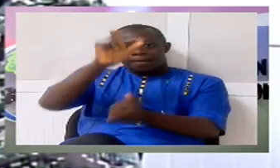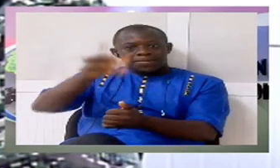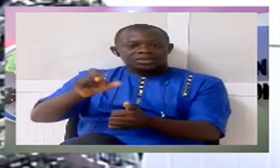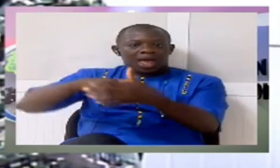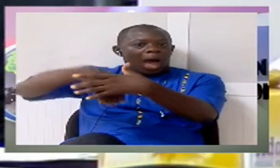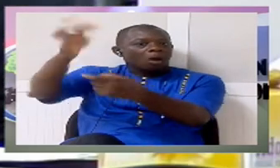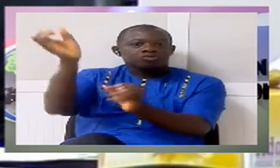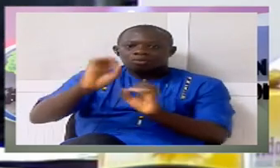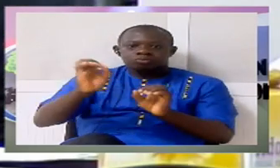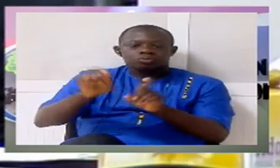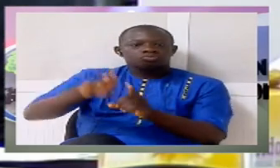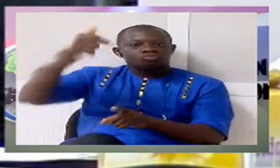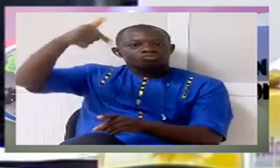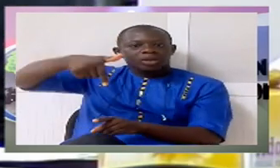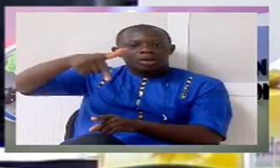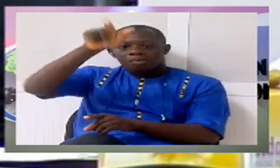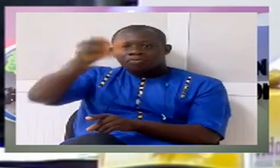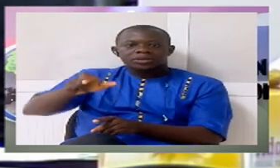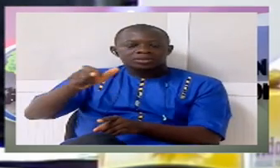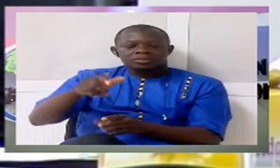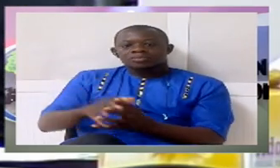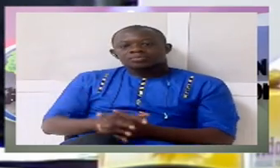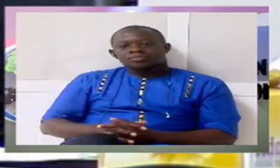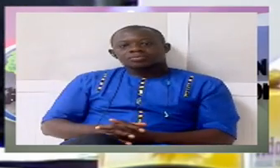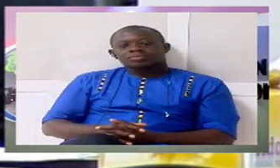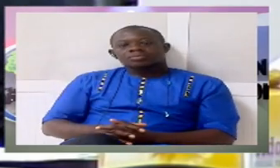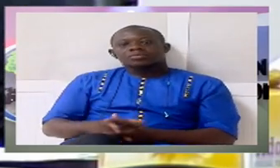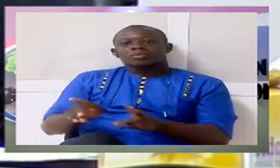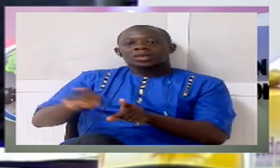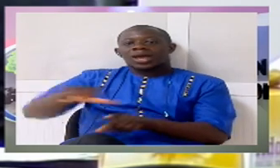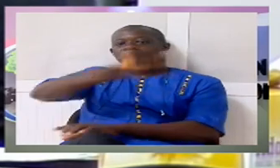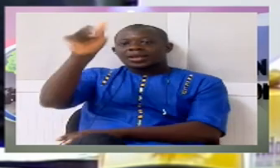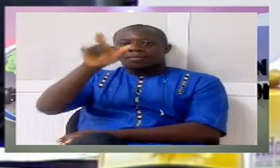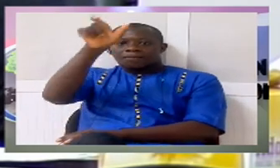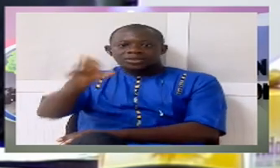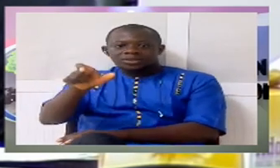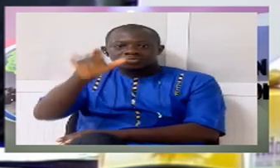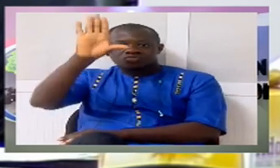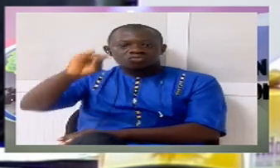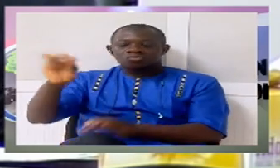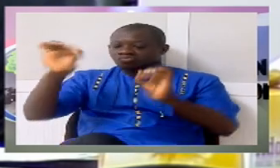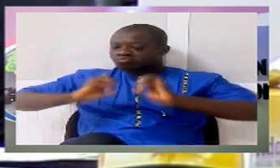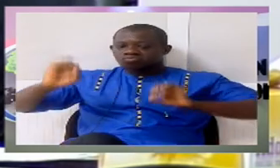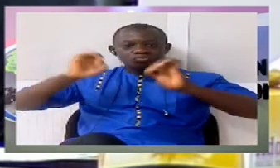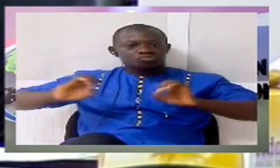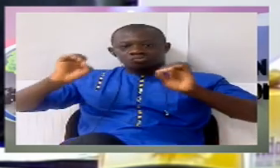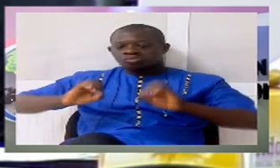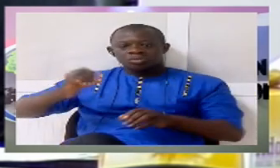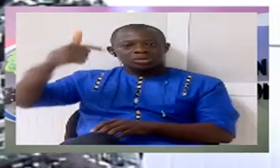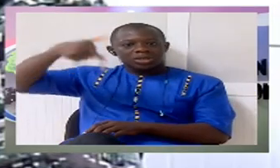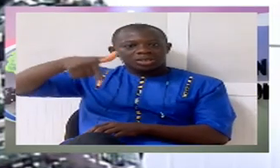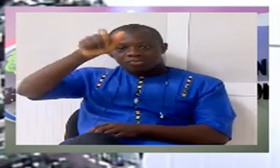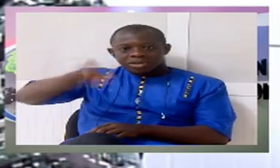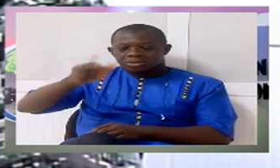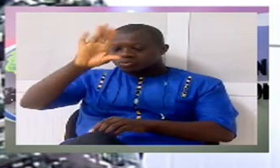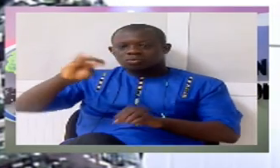Taxi driver, Nigerian. So taxi driver and Nigerian, it was a short range. And the guy didn't do anything? The Nigerian? Nigerian, Bobo, the